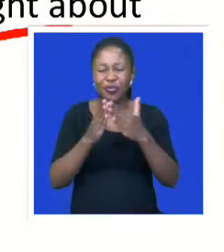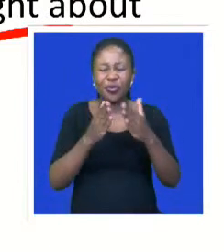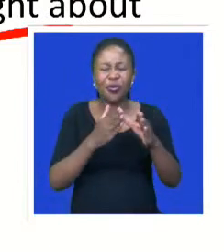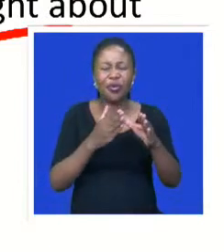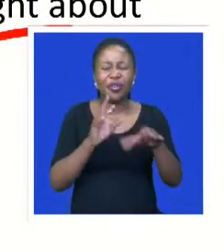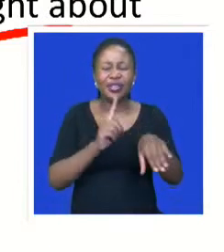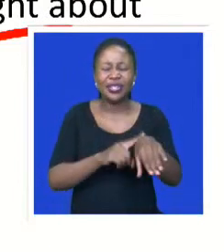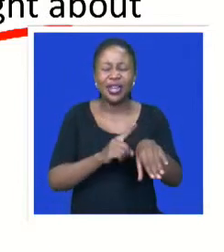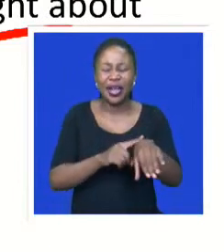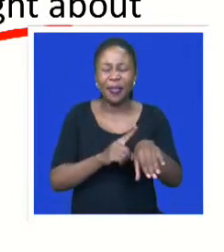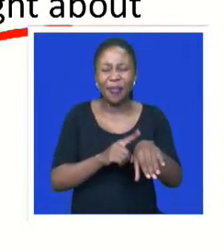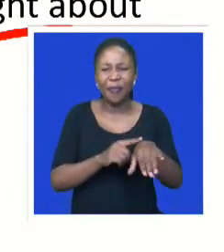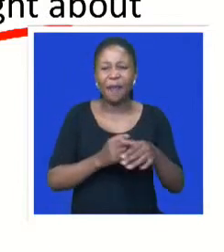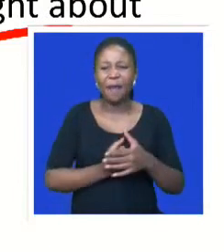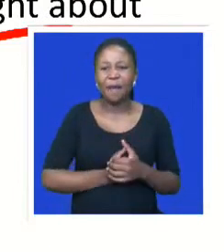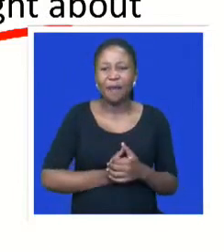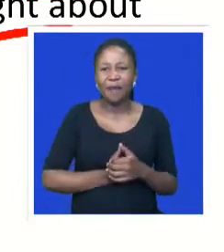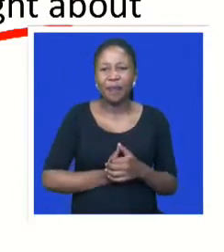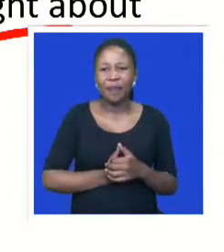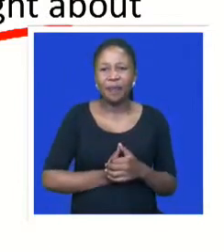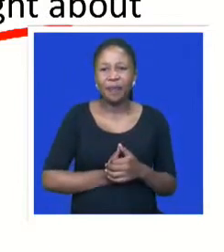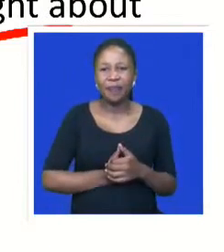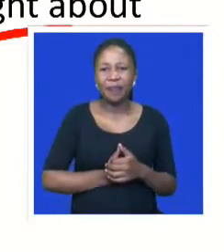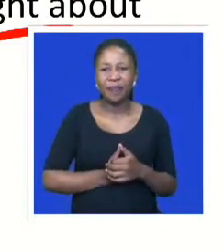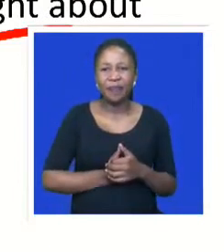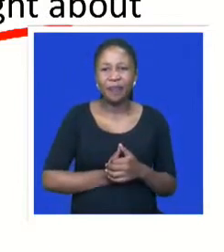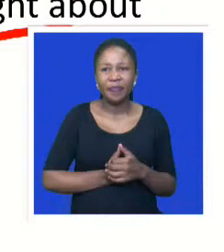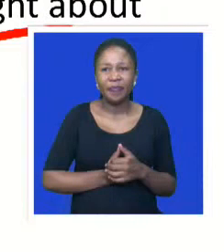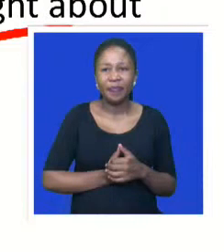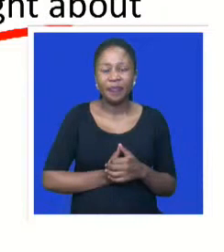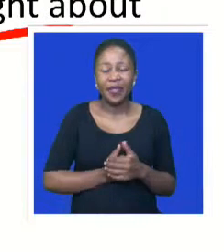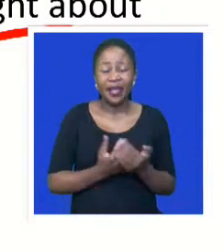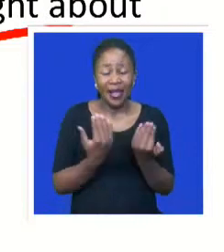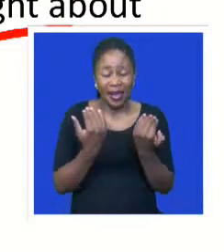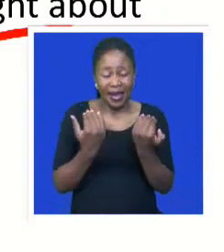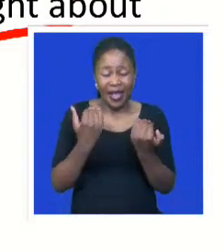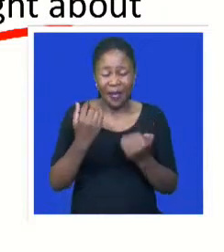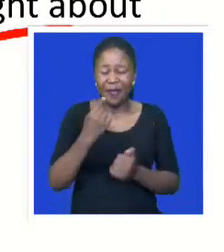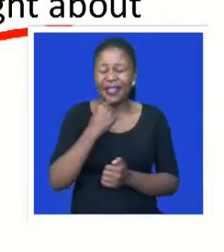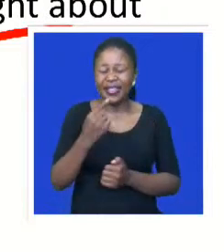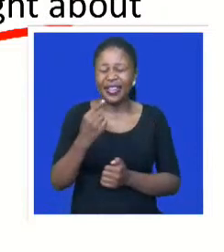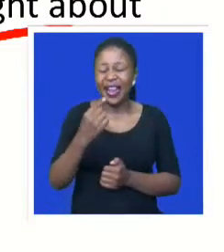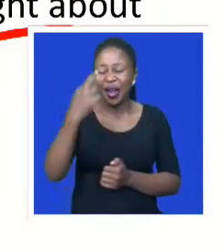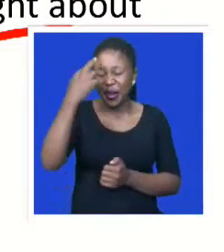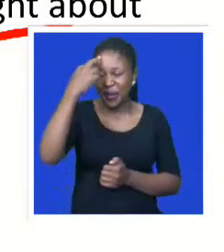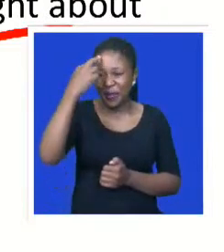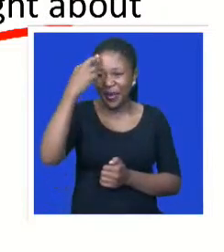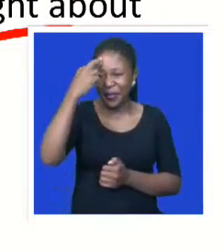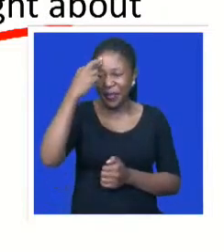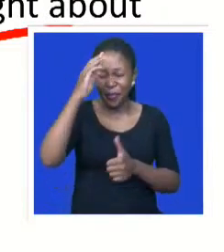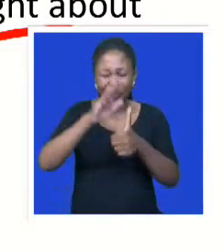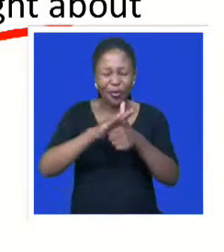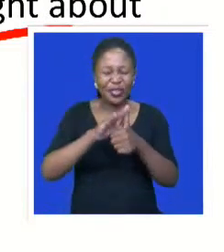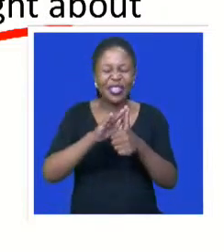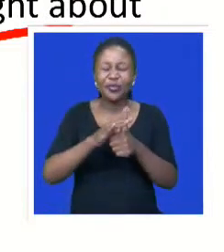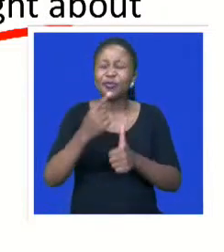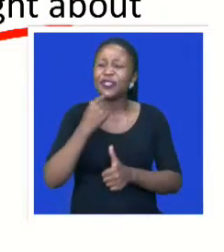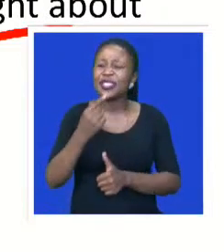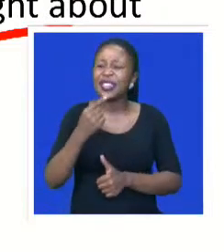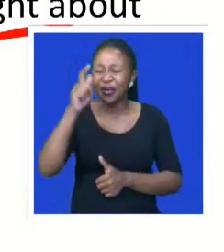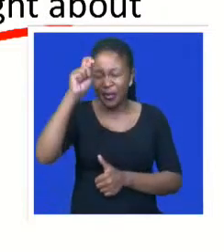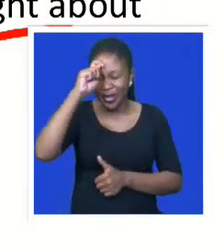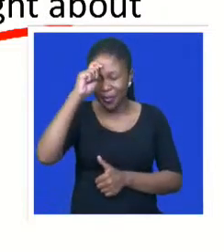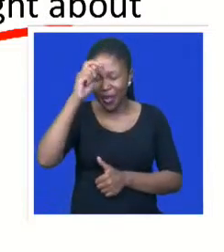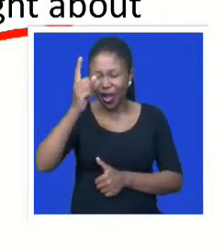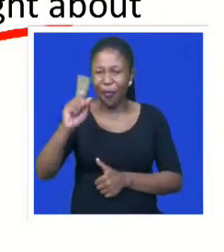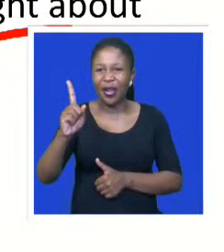to do. So number 1, dear Lena, evaluation question, you must always take a stand. Number 2, dear Lena,